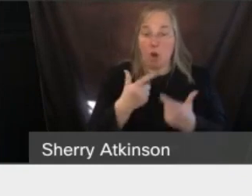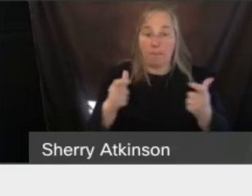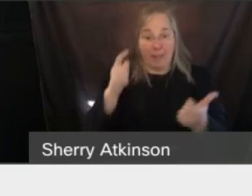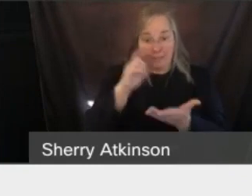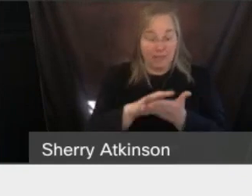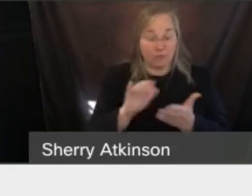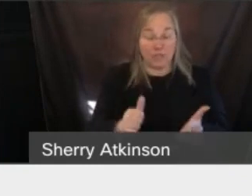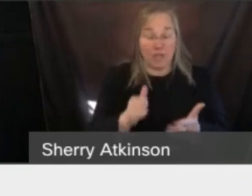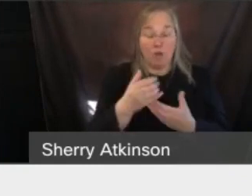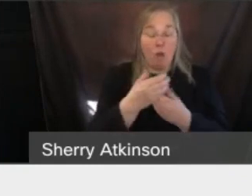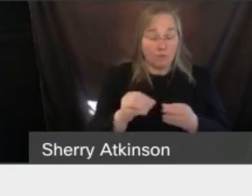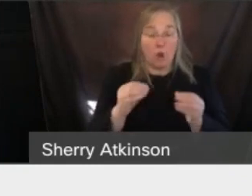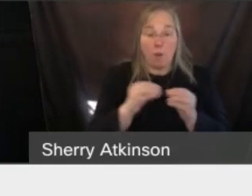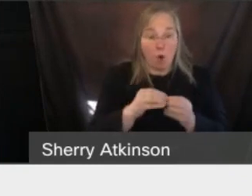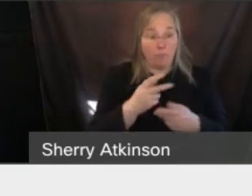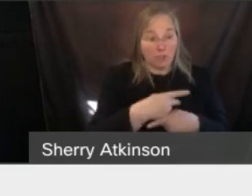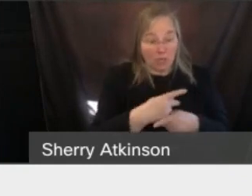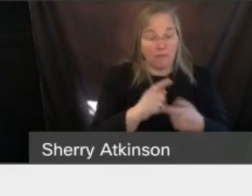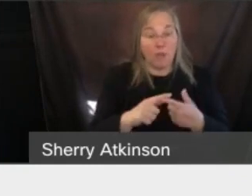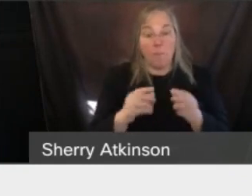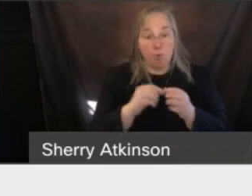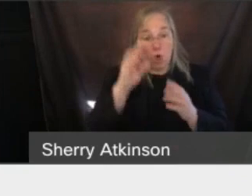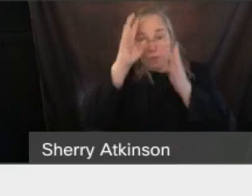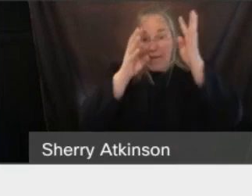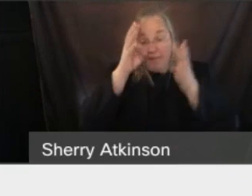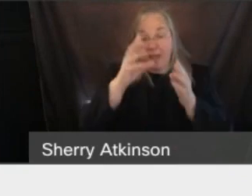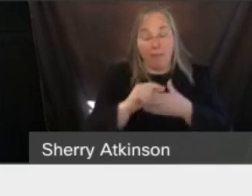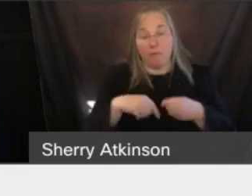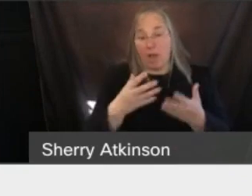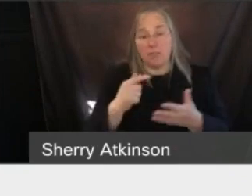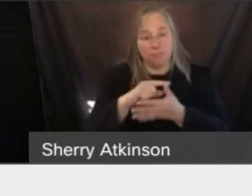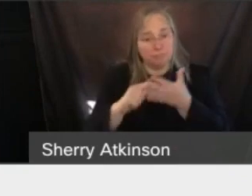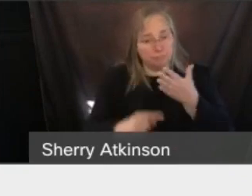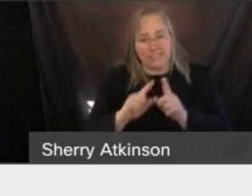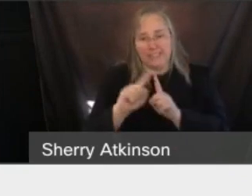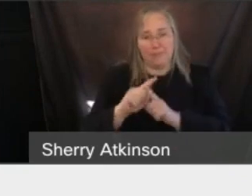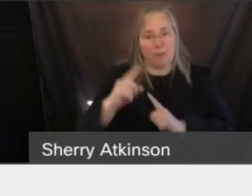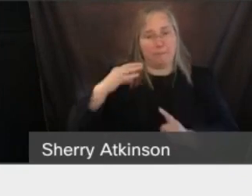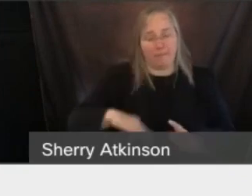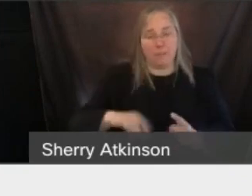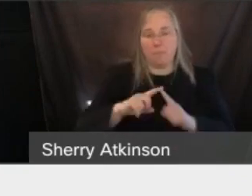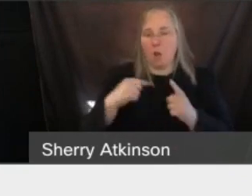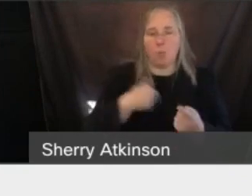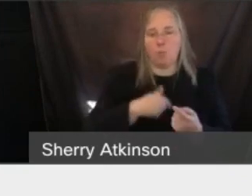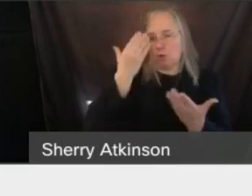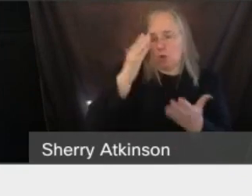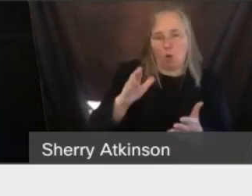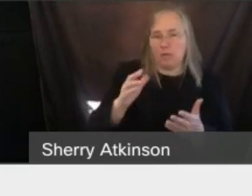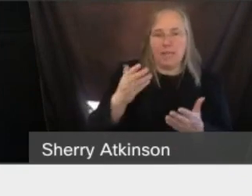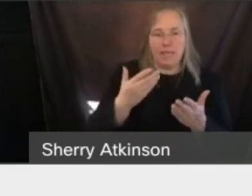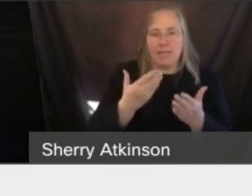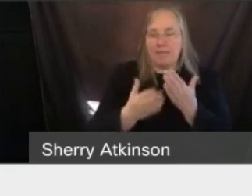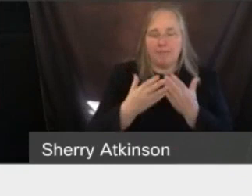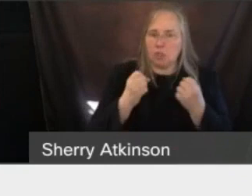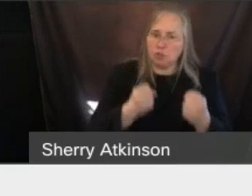productive, it's more creative, it provides all kinds of other benefits. But we don't know, even the most ardent supporters of office